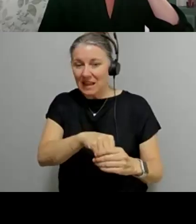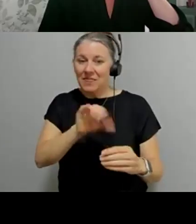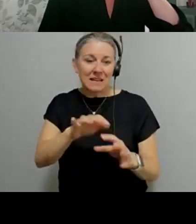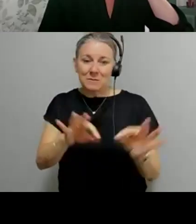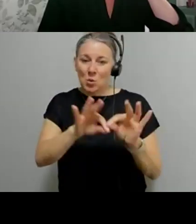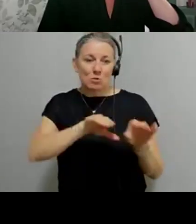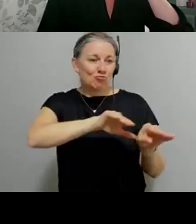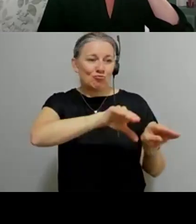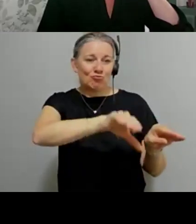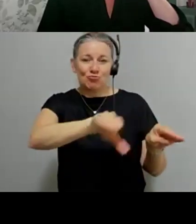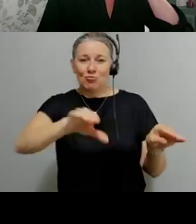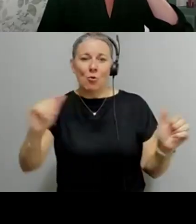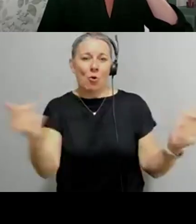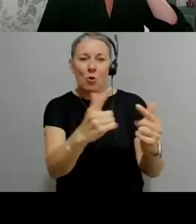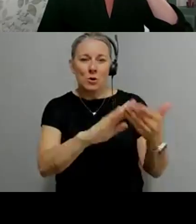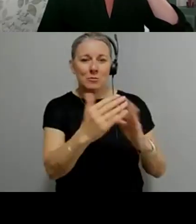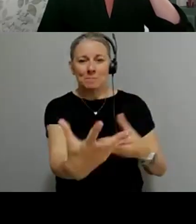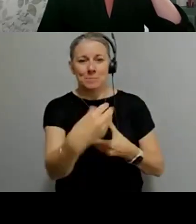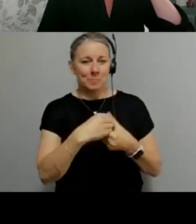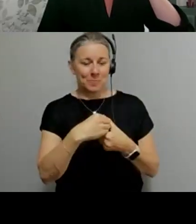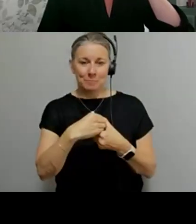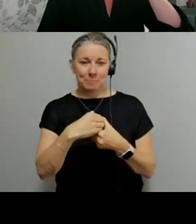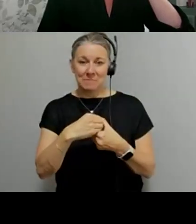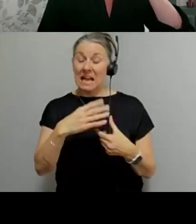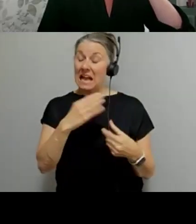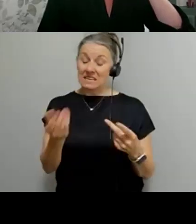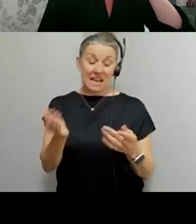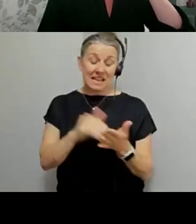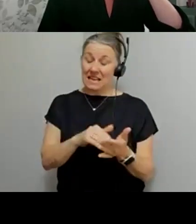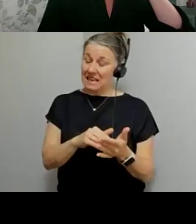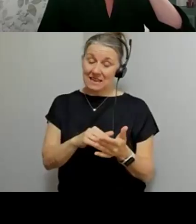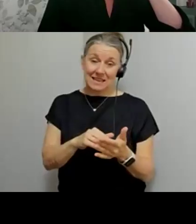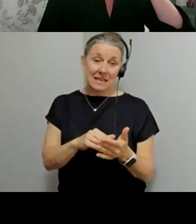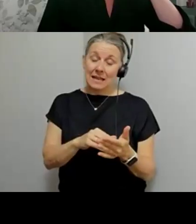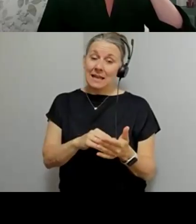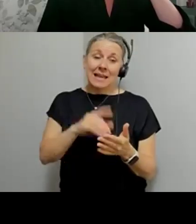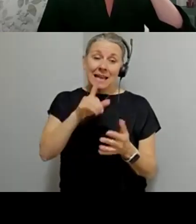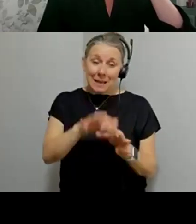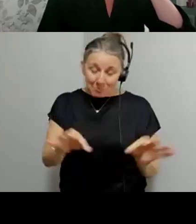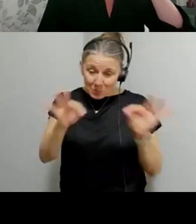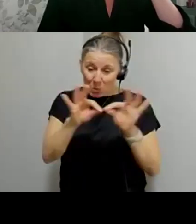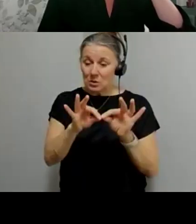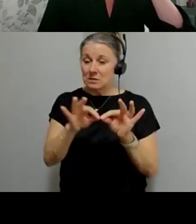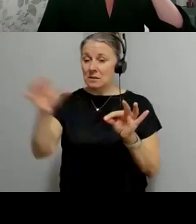advocate of bringing people together to try and resolve this in a good way.